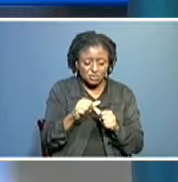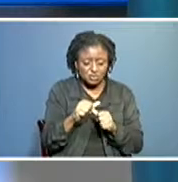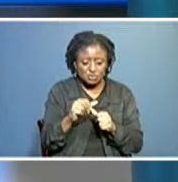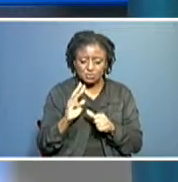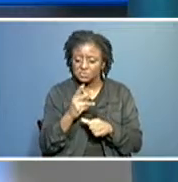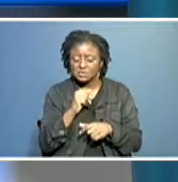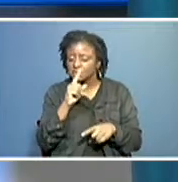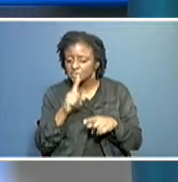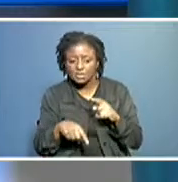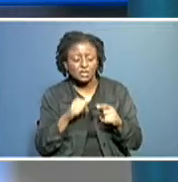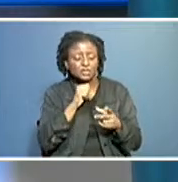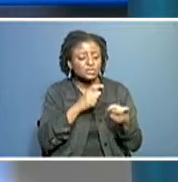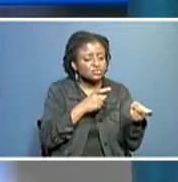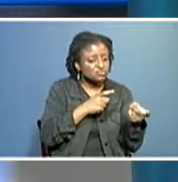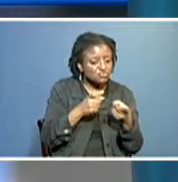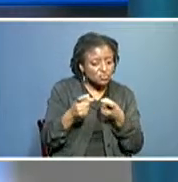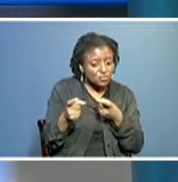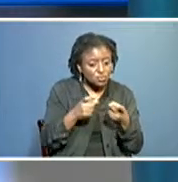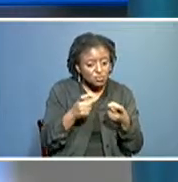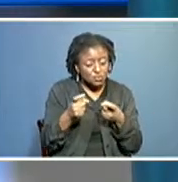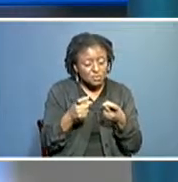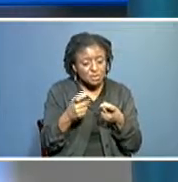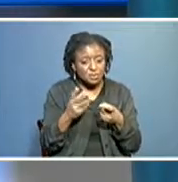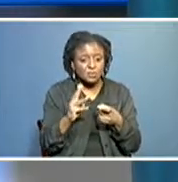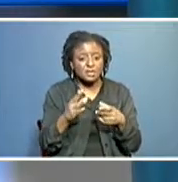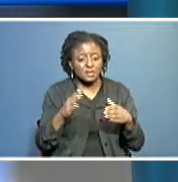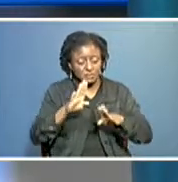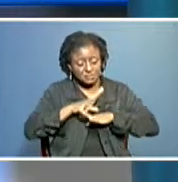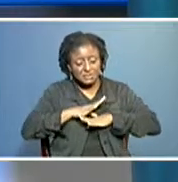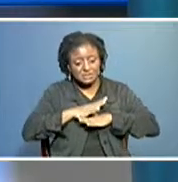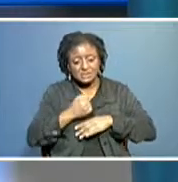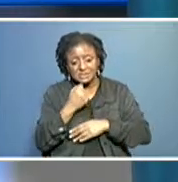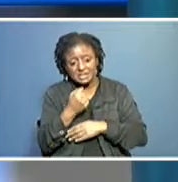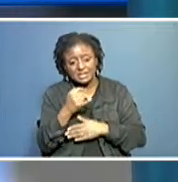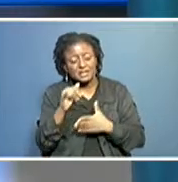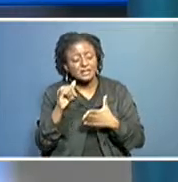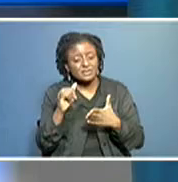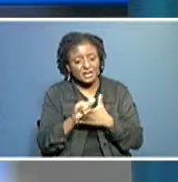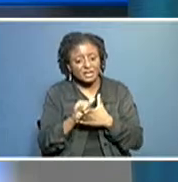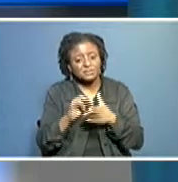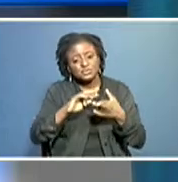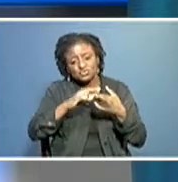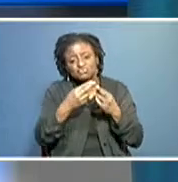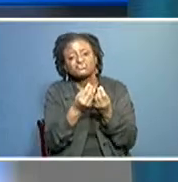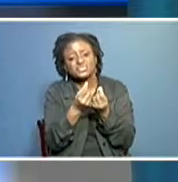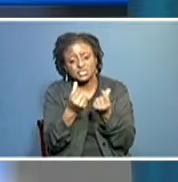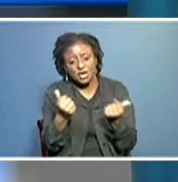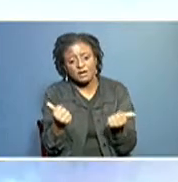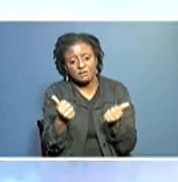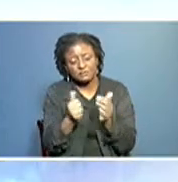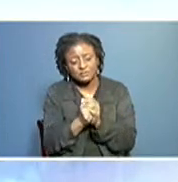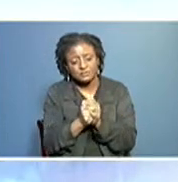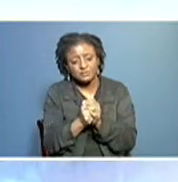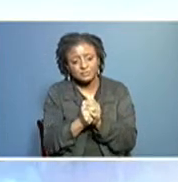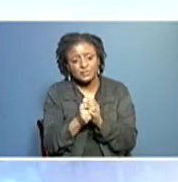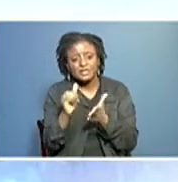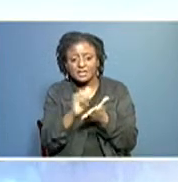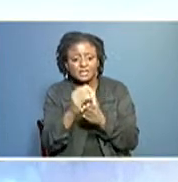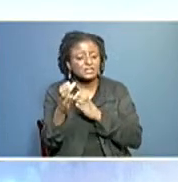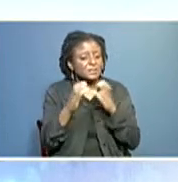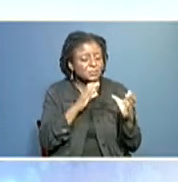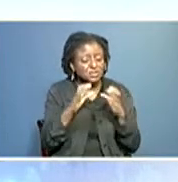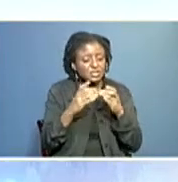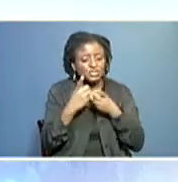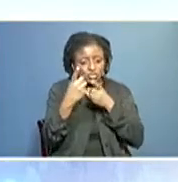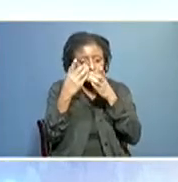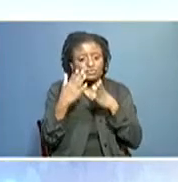the airlines reacted, and we are pleased to say that have been resolved. That's the communications